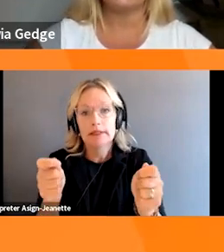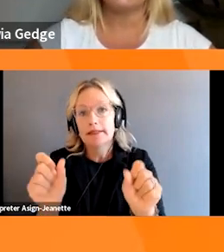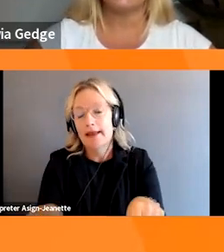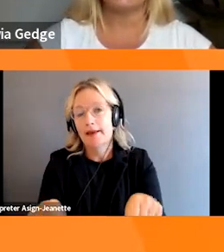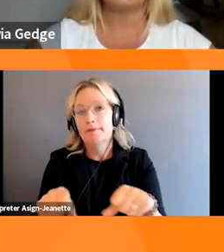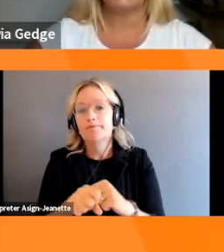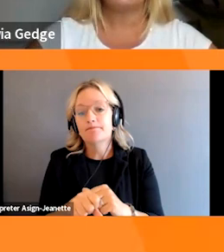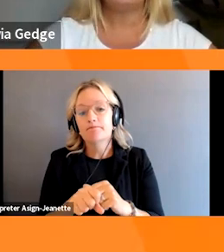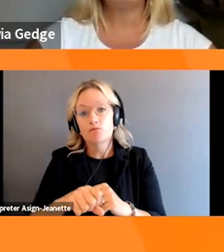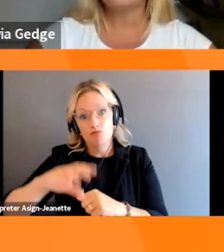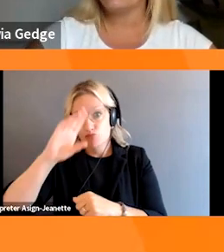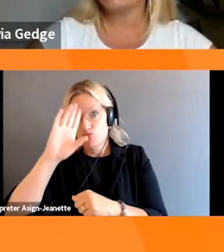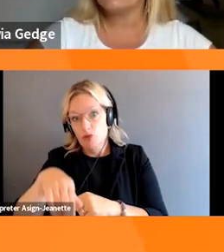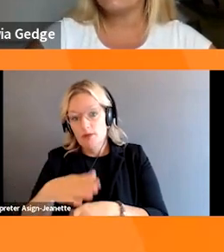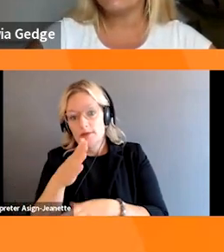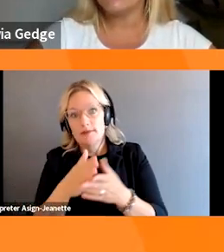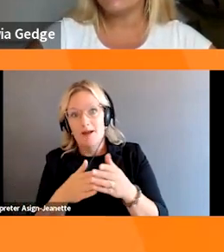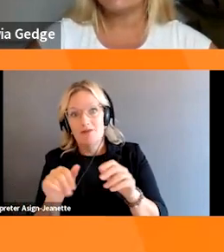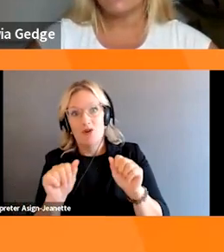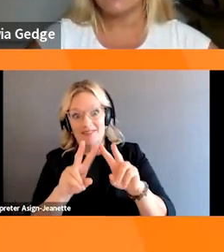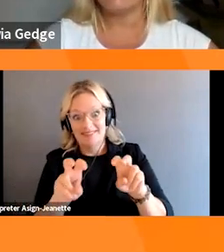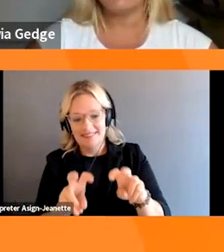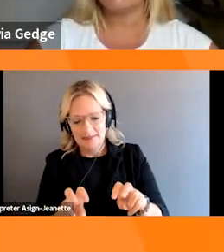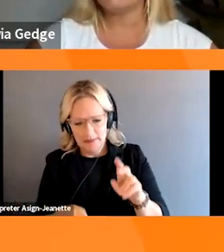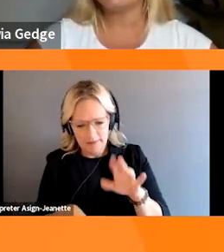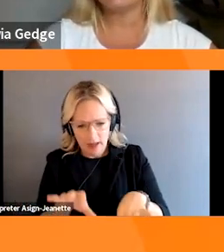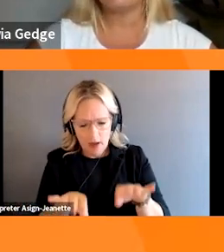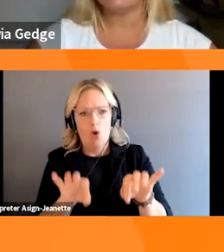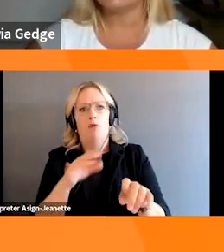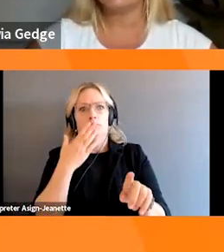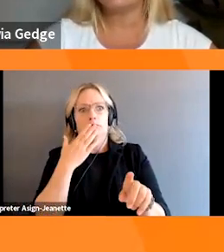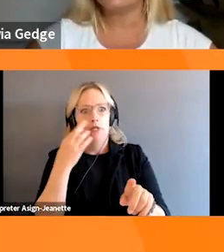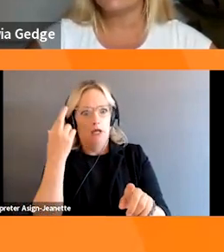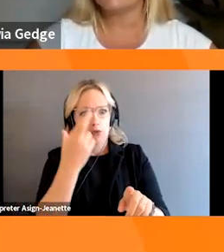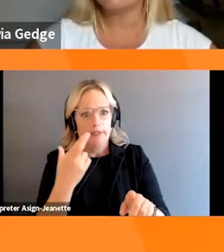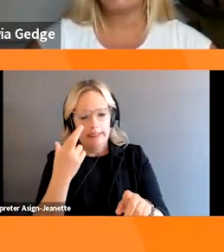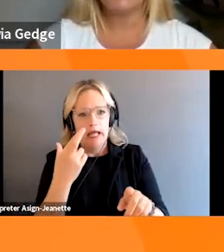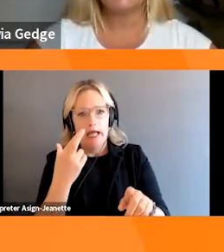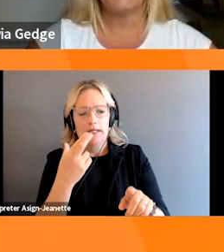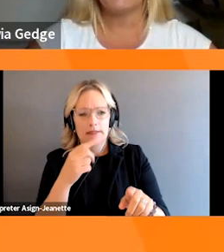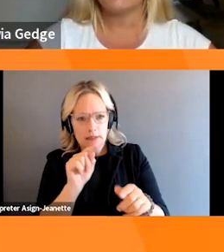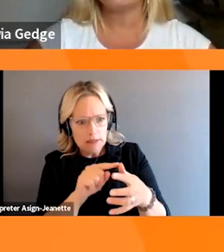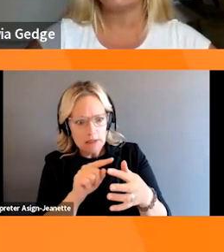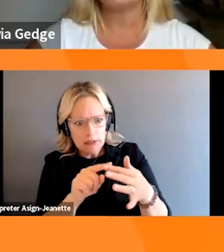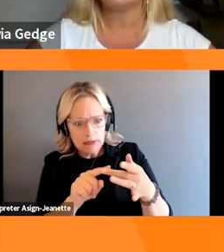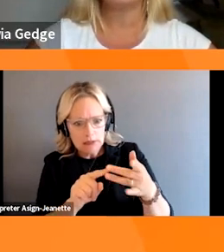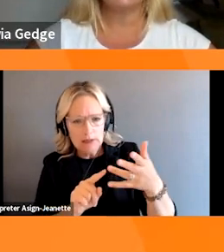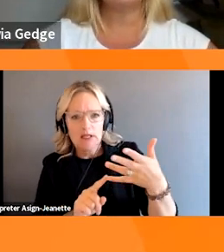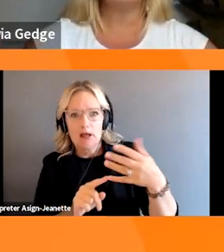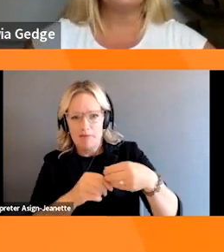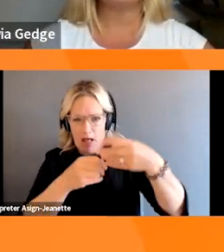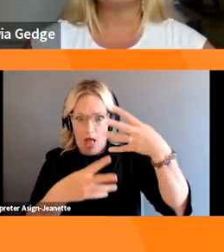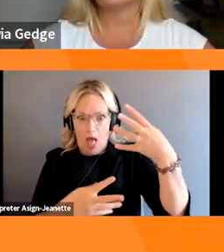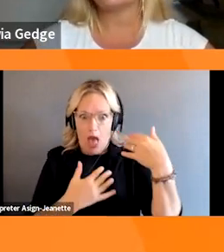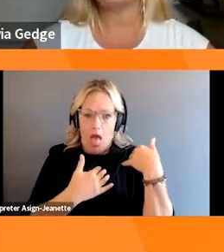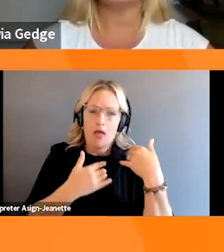the assessment, you might want to mitigate and pick maybe sort of the 2, 3 top priorities, and then you